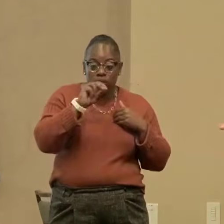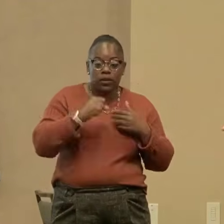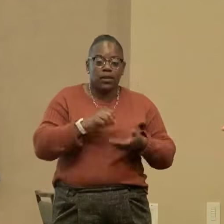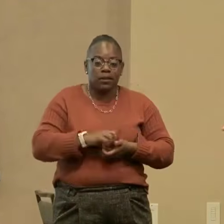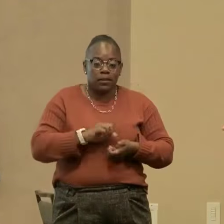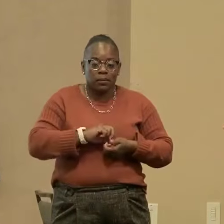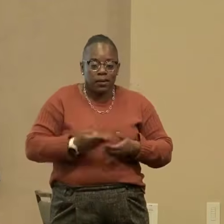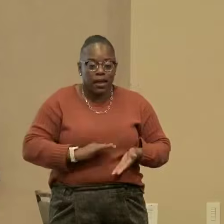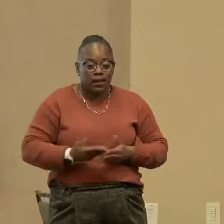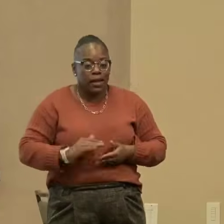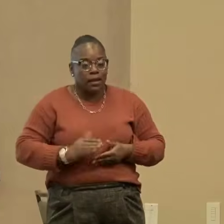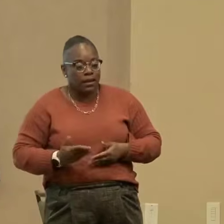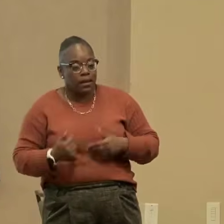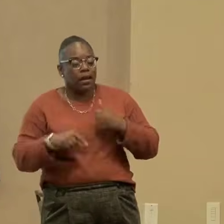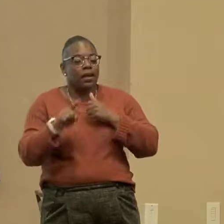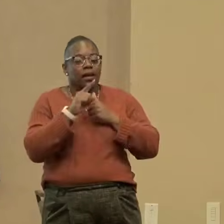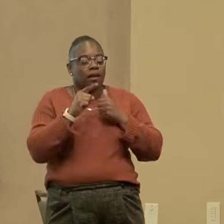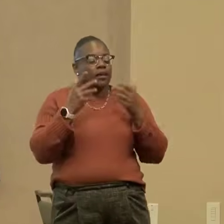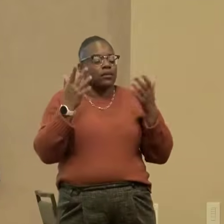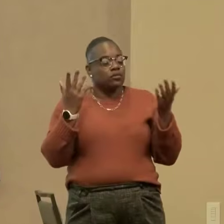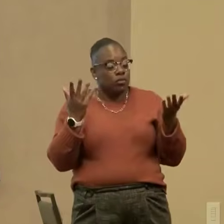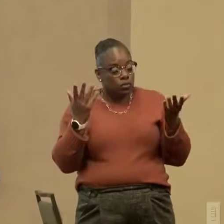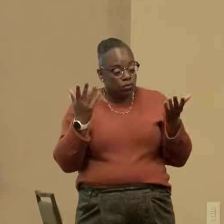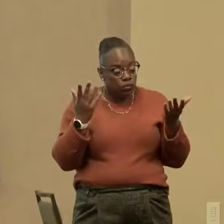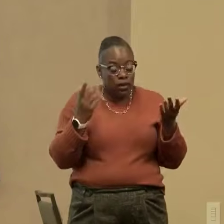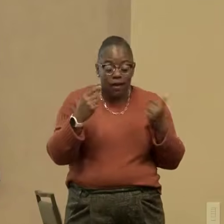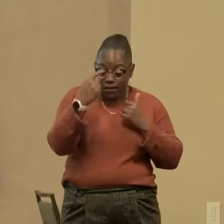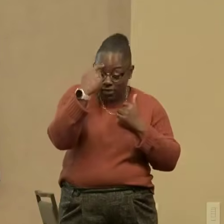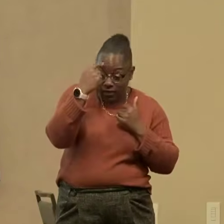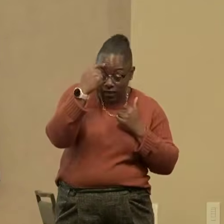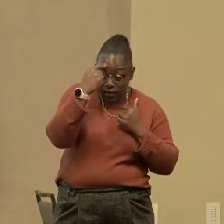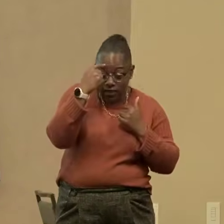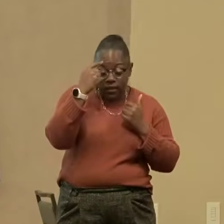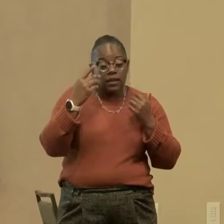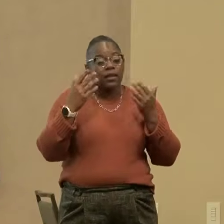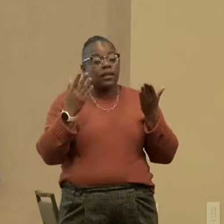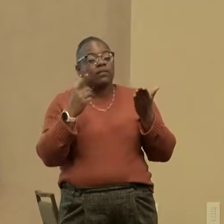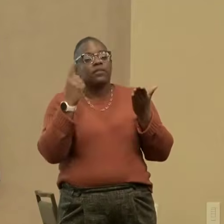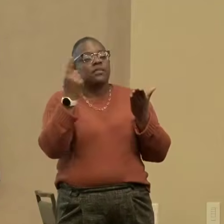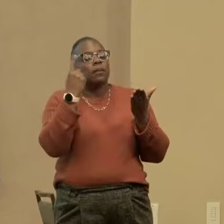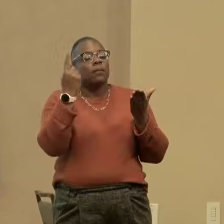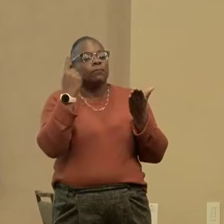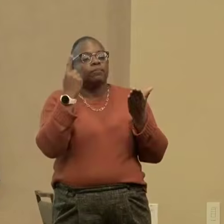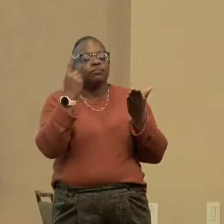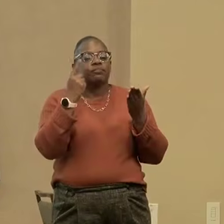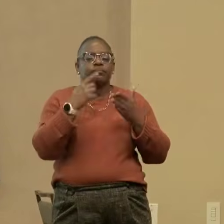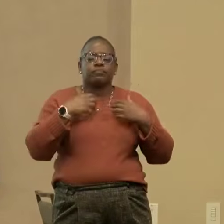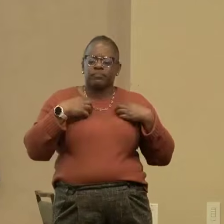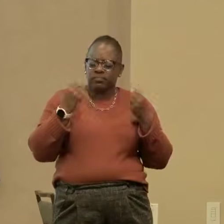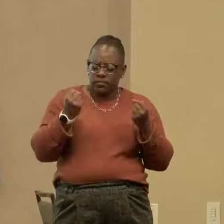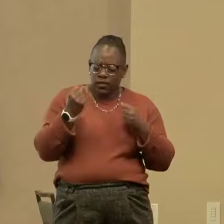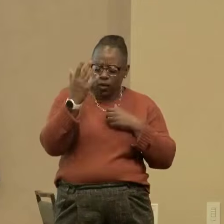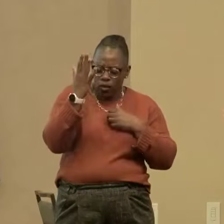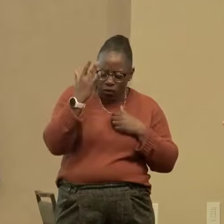from antiphospholipid syndrome. So I think it would not be unreasonable if somebody is pretty healthy and they're like, why am I